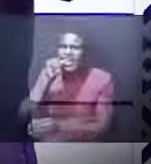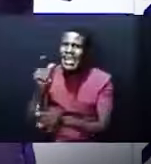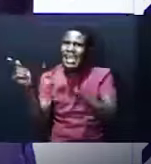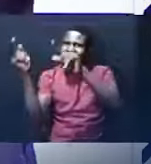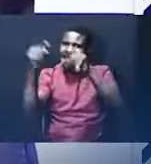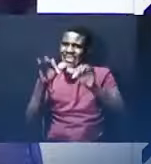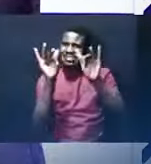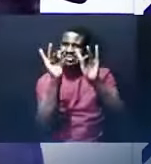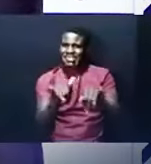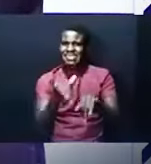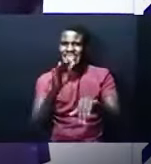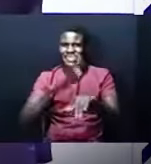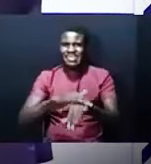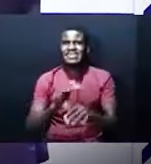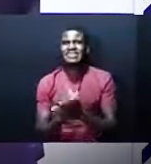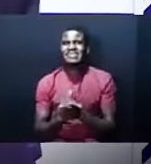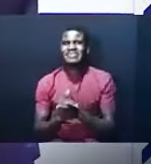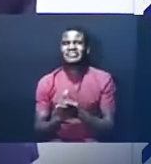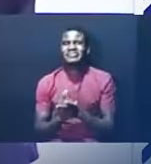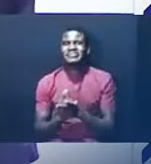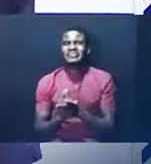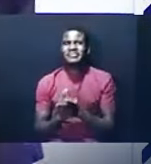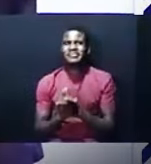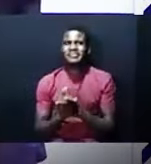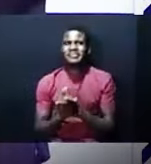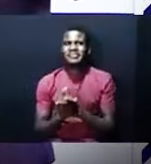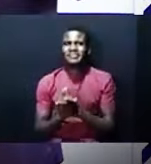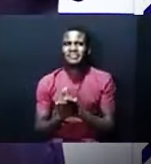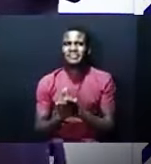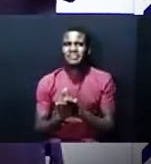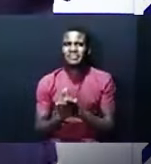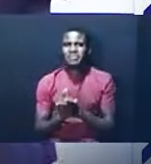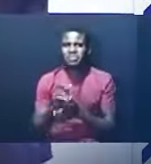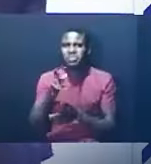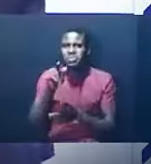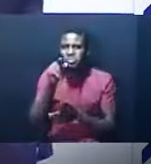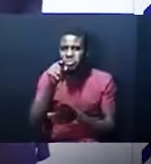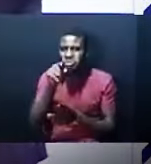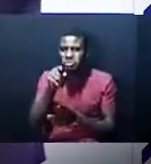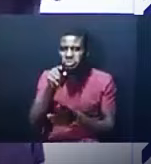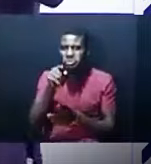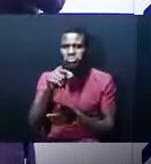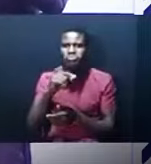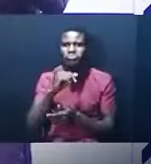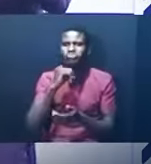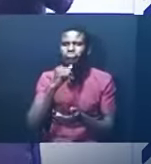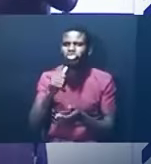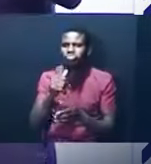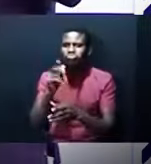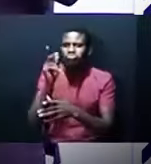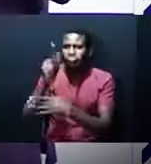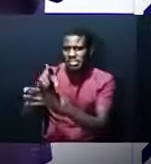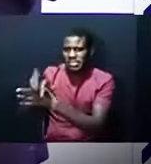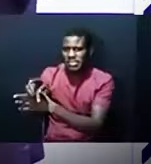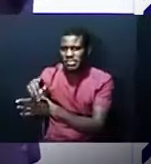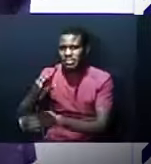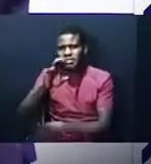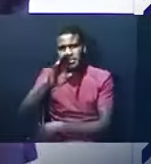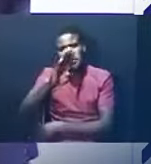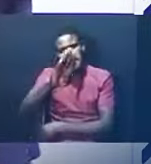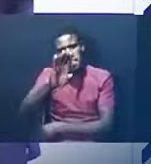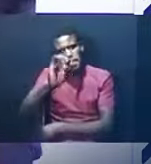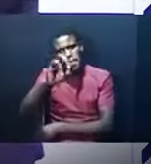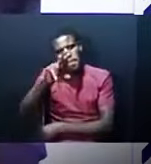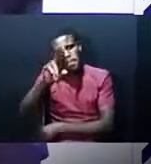njini a ya kesi yama se se eno mampo enya hufaso. You didn't plant bird. Okay, ya njia no ma. But now you are